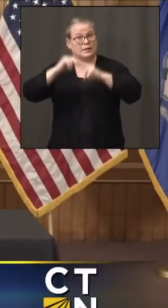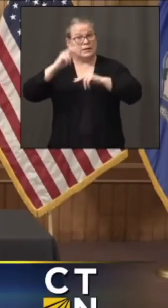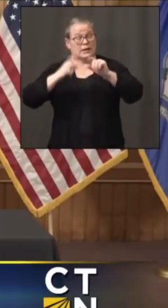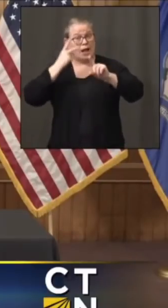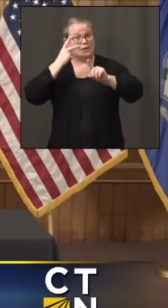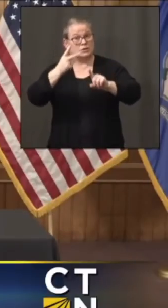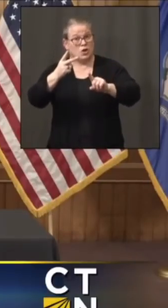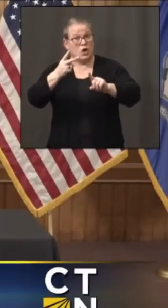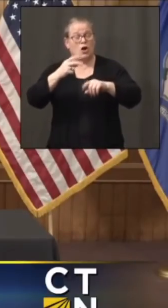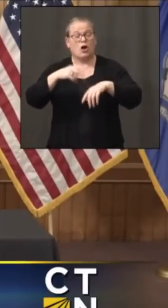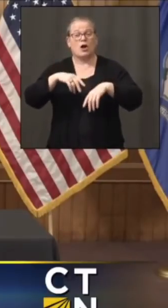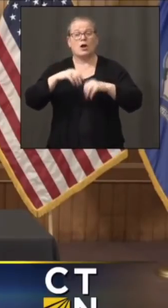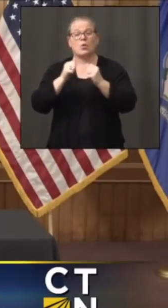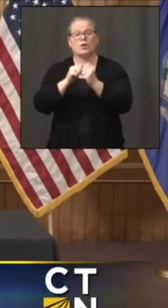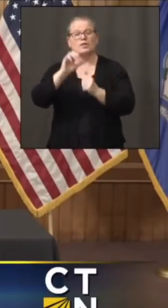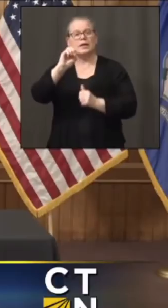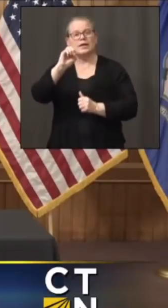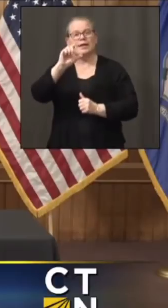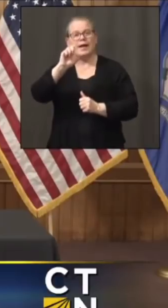the electors.